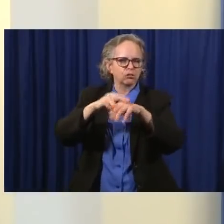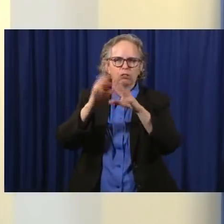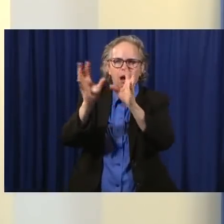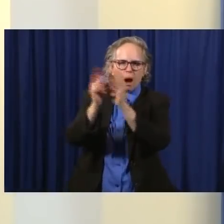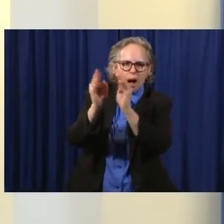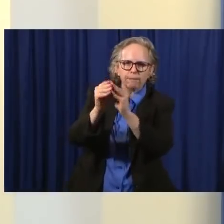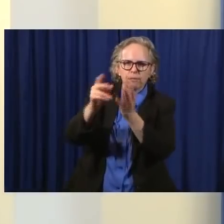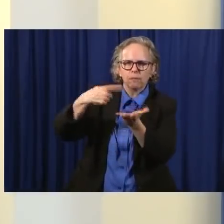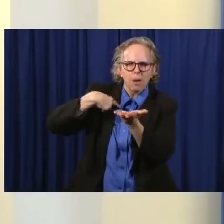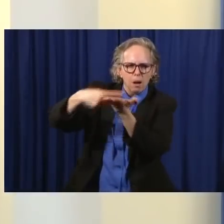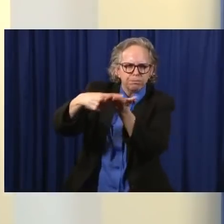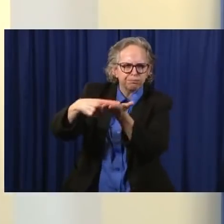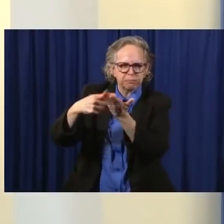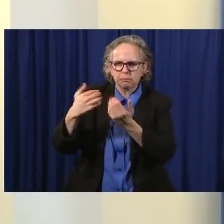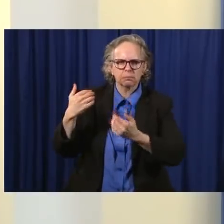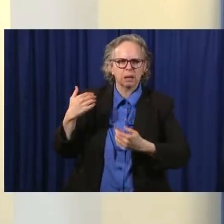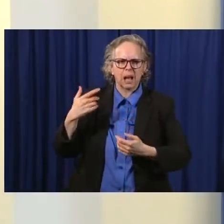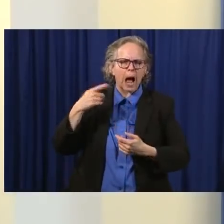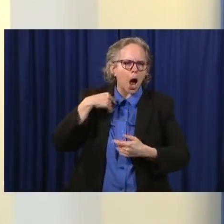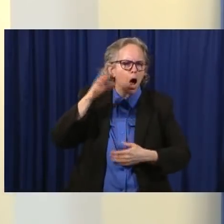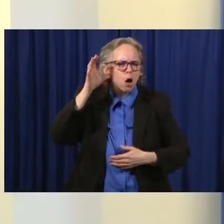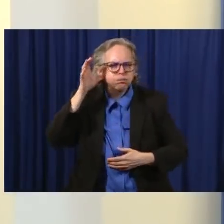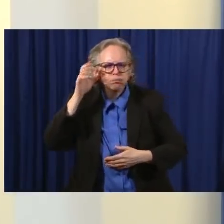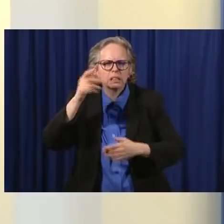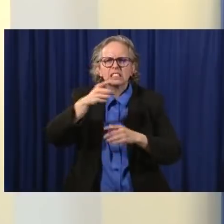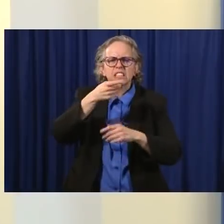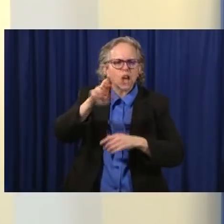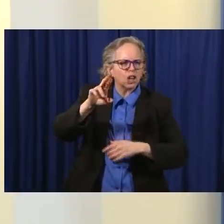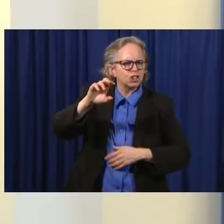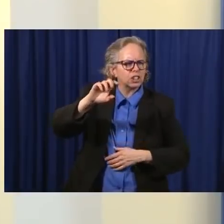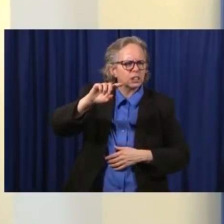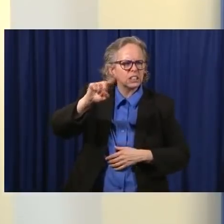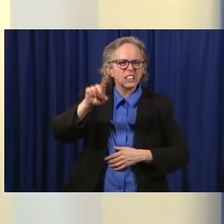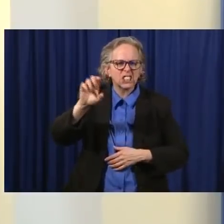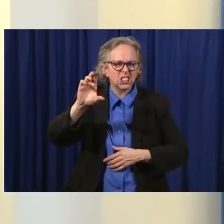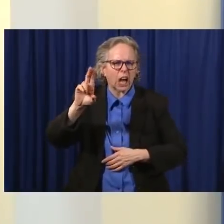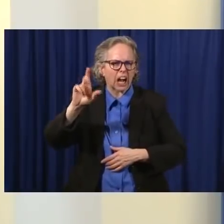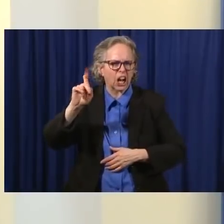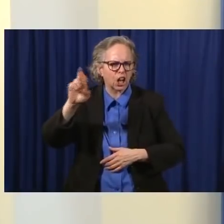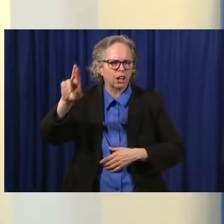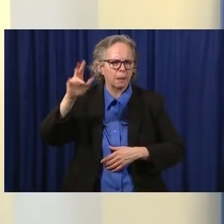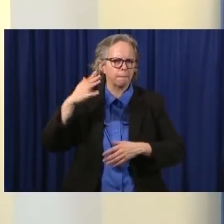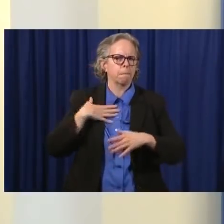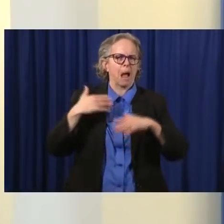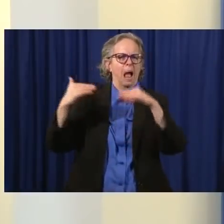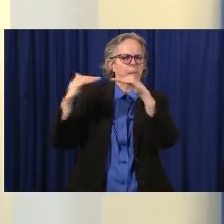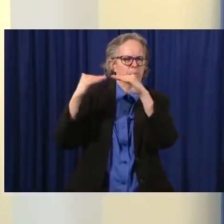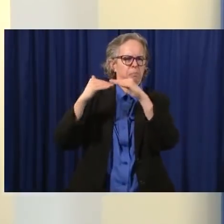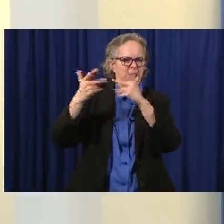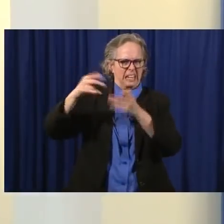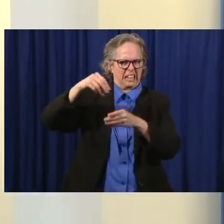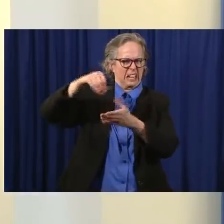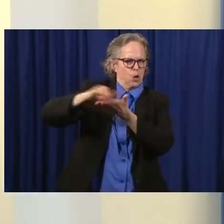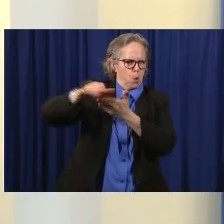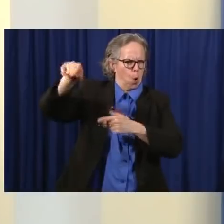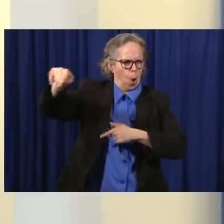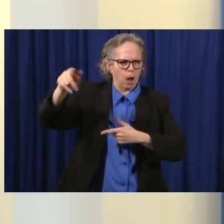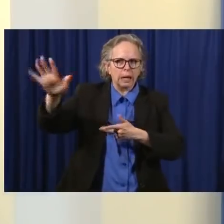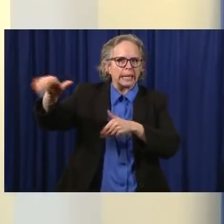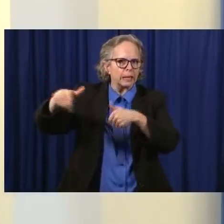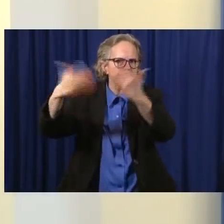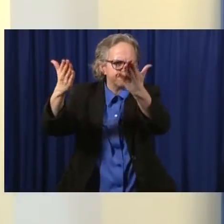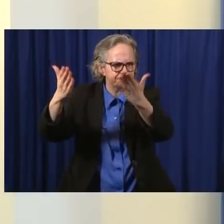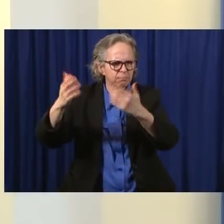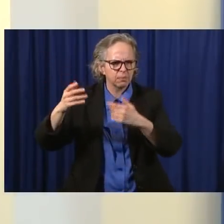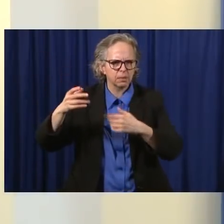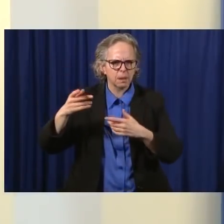my colleague and in my position in the state of New York, who really first brought this to the forefront. They have over 100